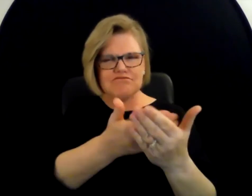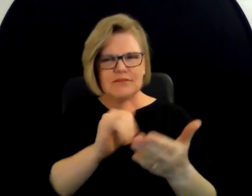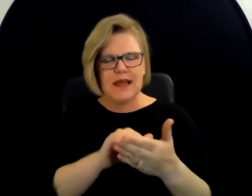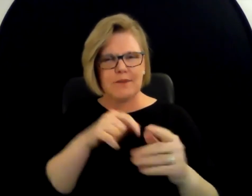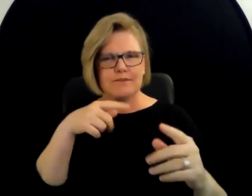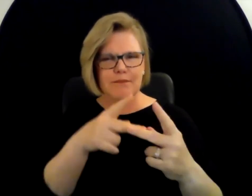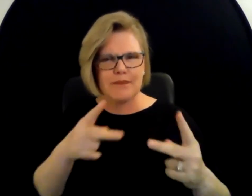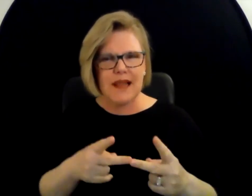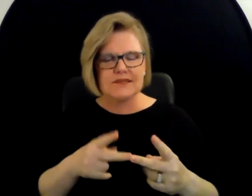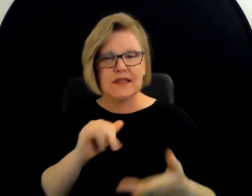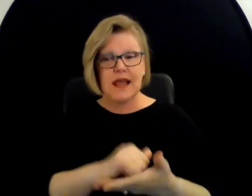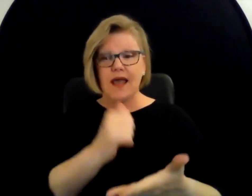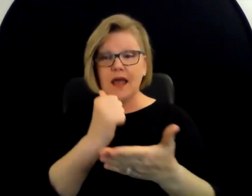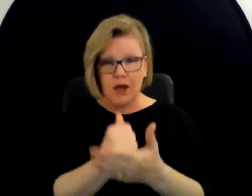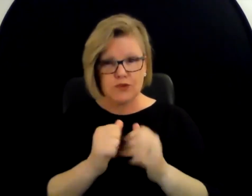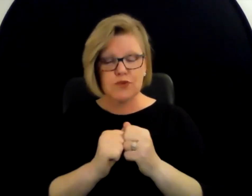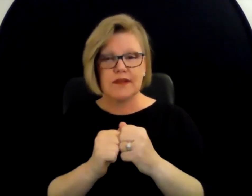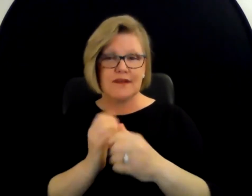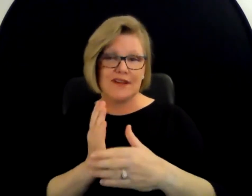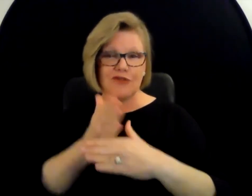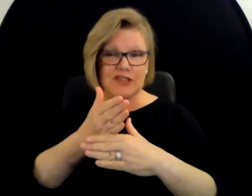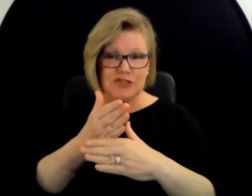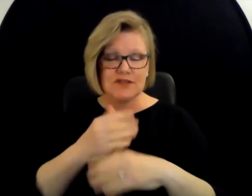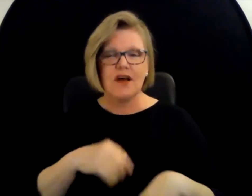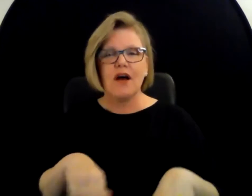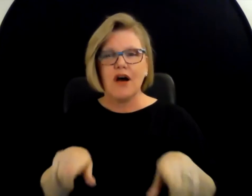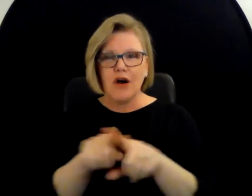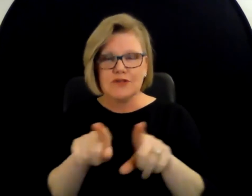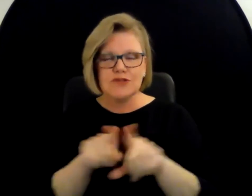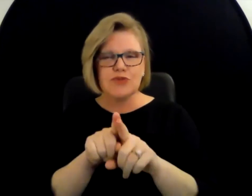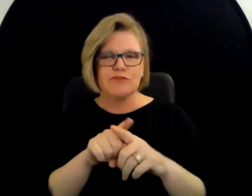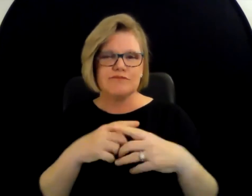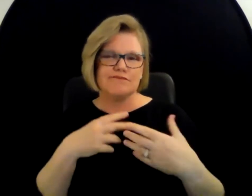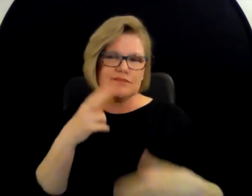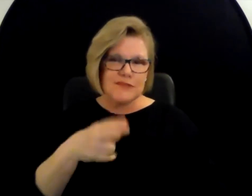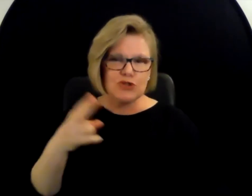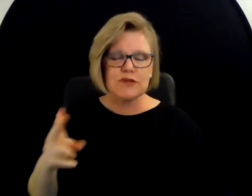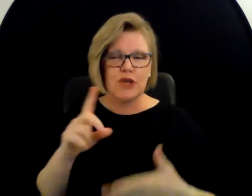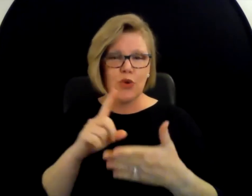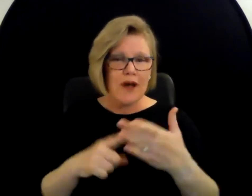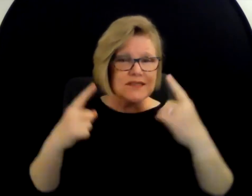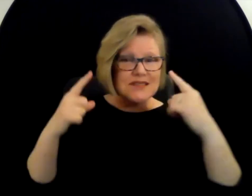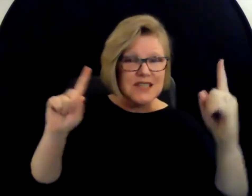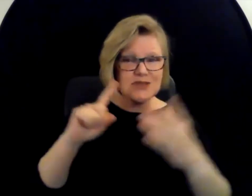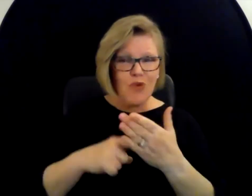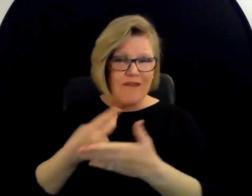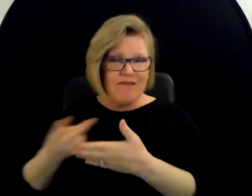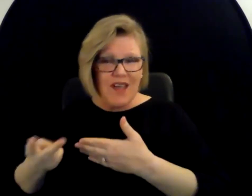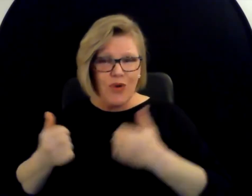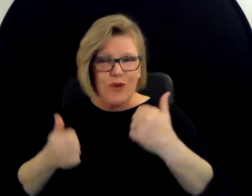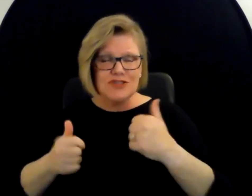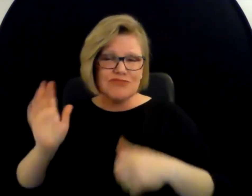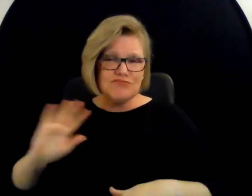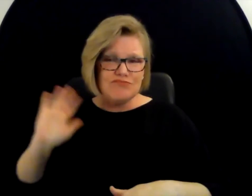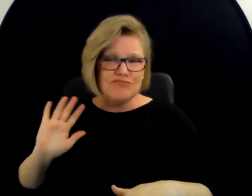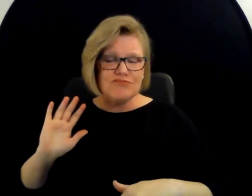helps with interventions, as well as that history of what's worked and what's not worked. That goes